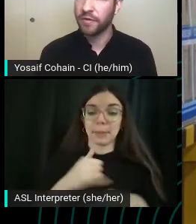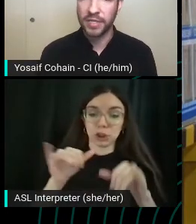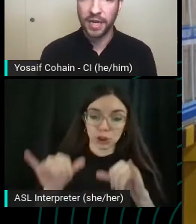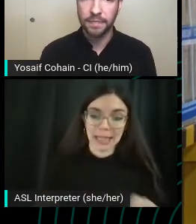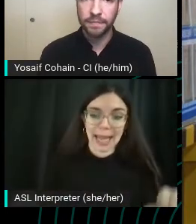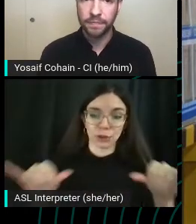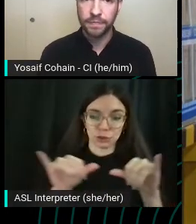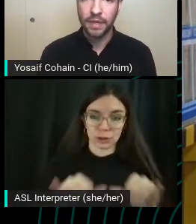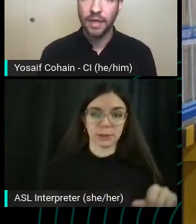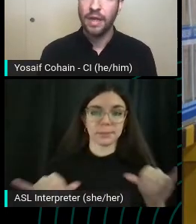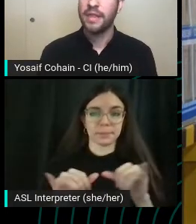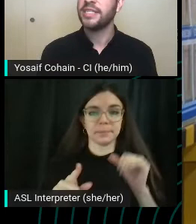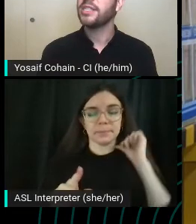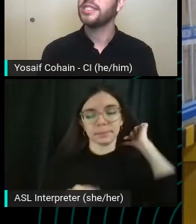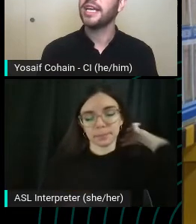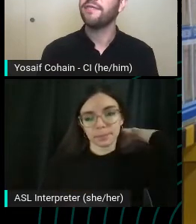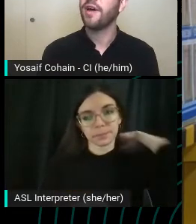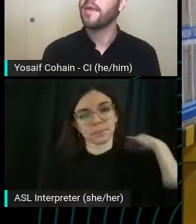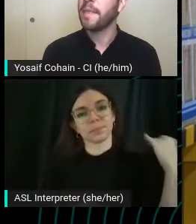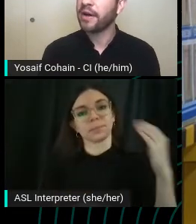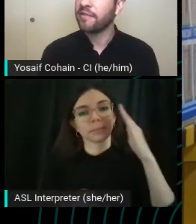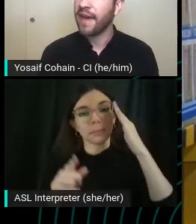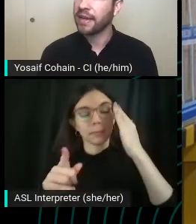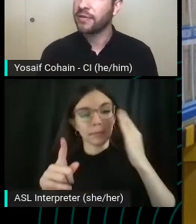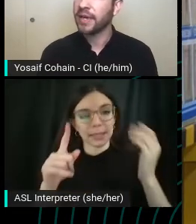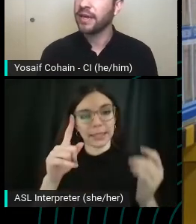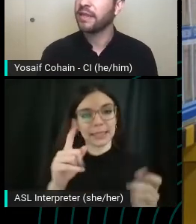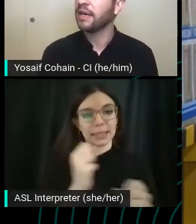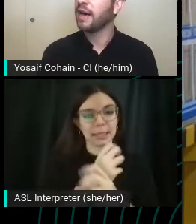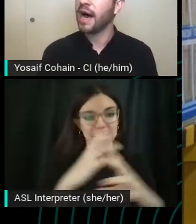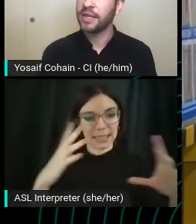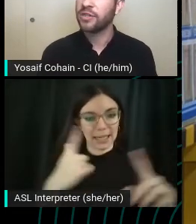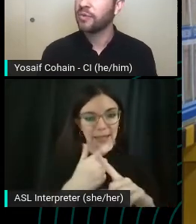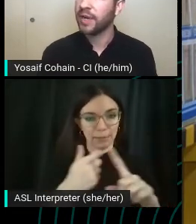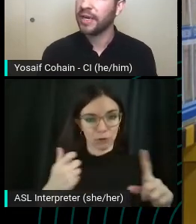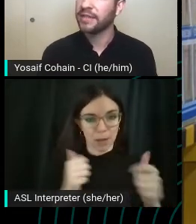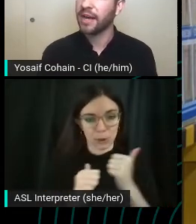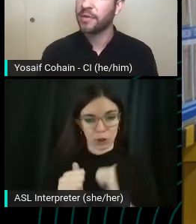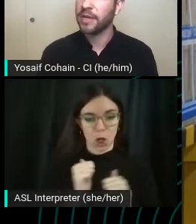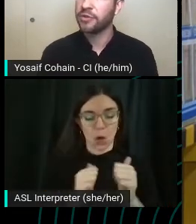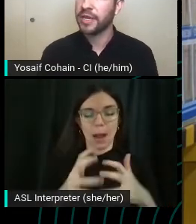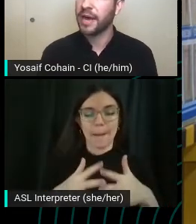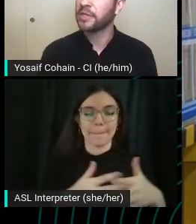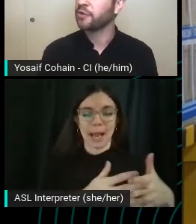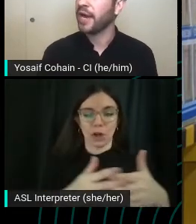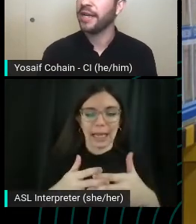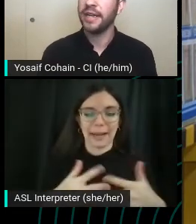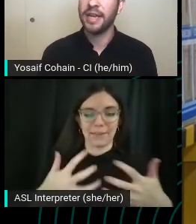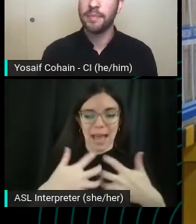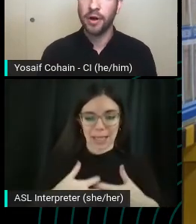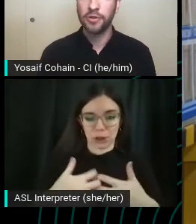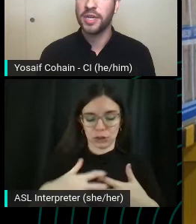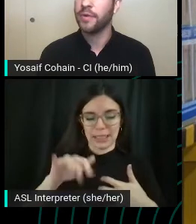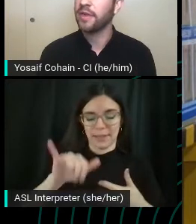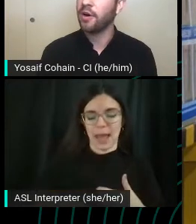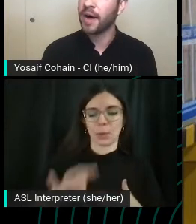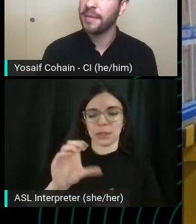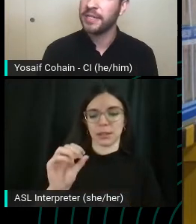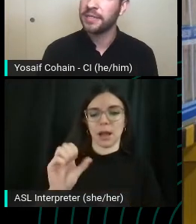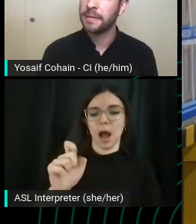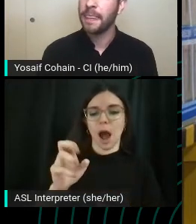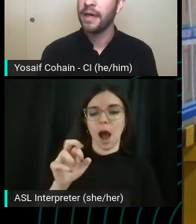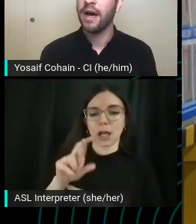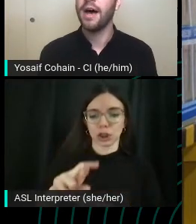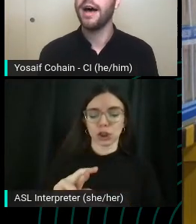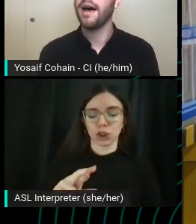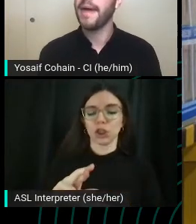and oversight. This is a scene from American Factory, the Oscar-winning documentary that was created in partnership with the